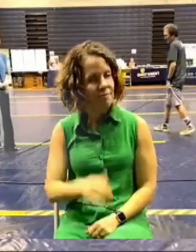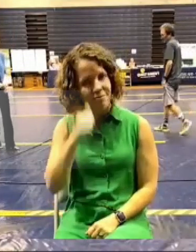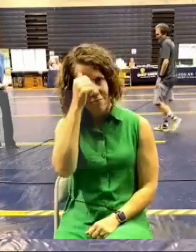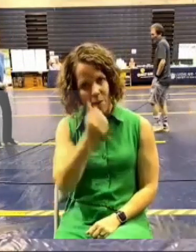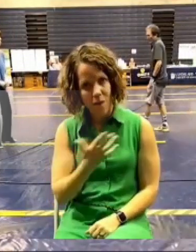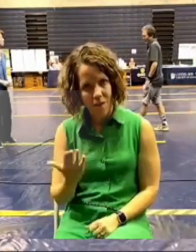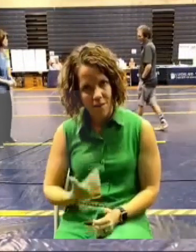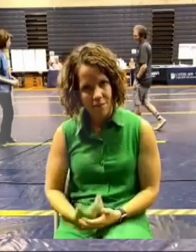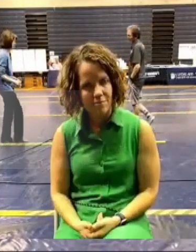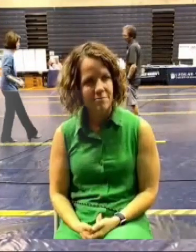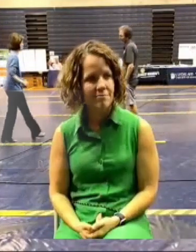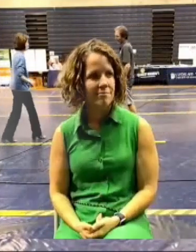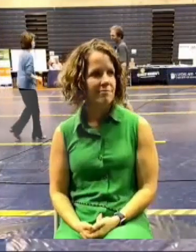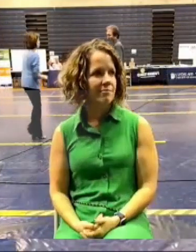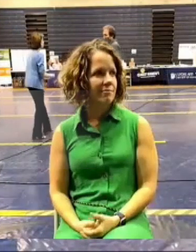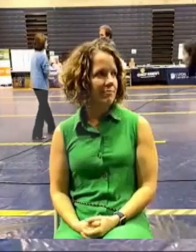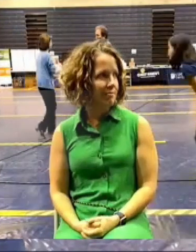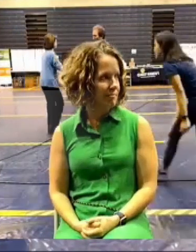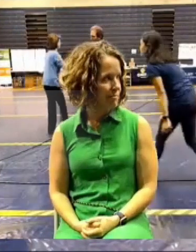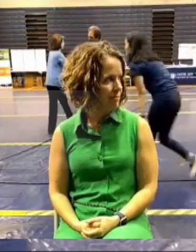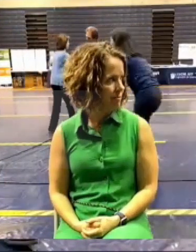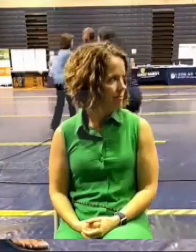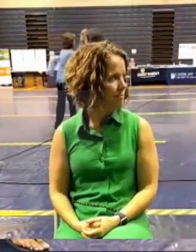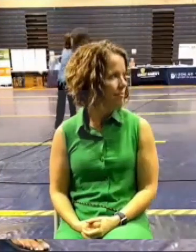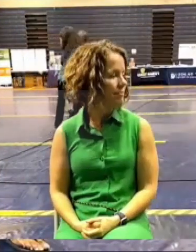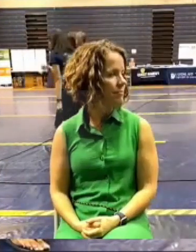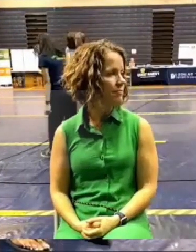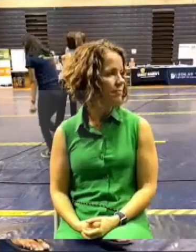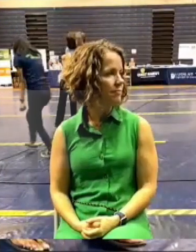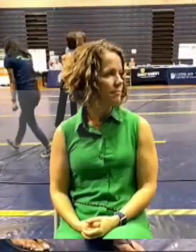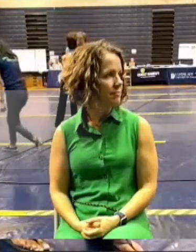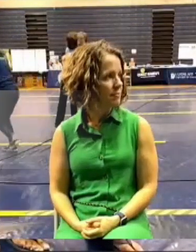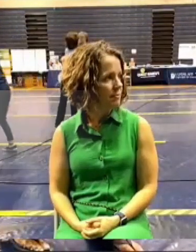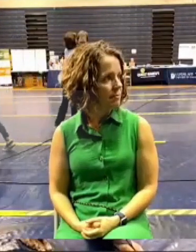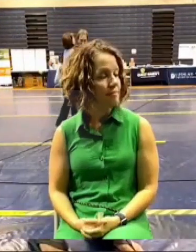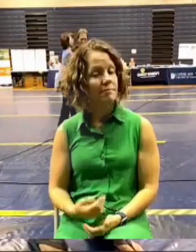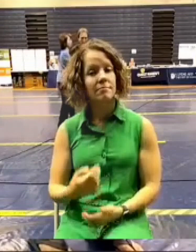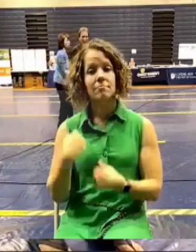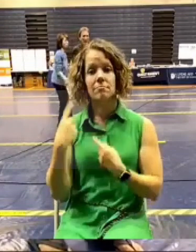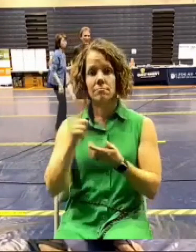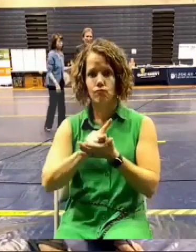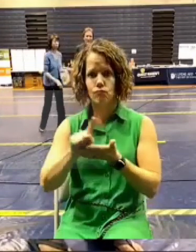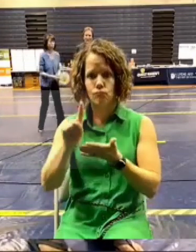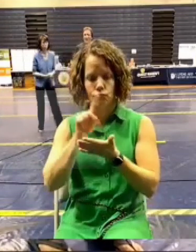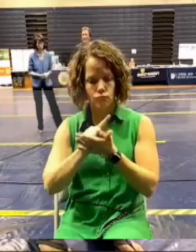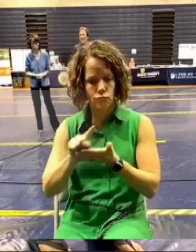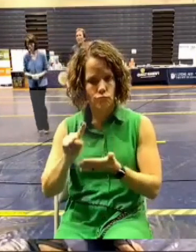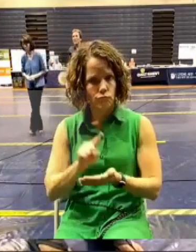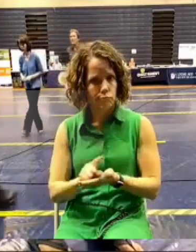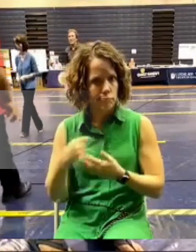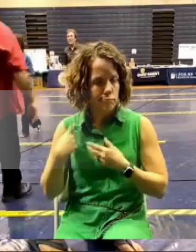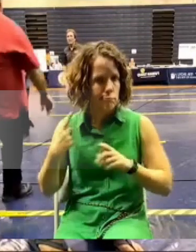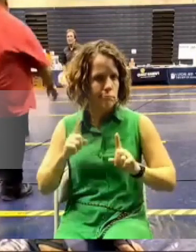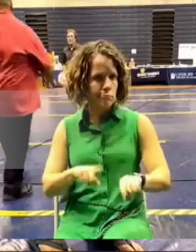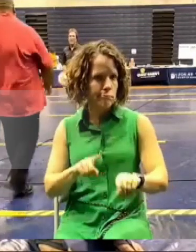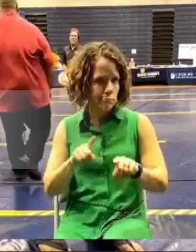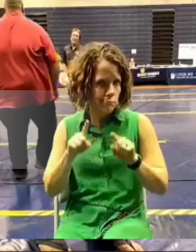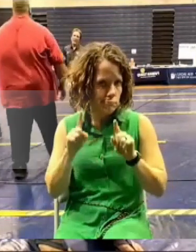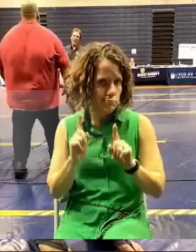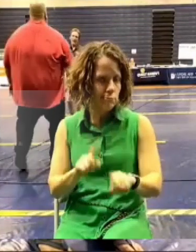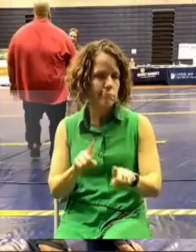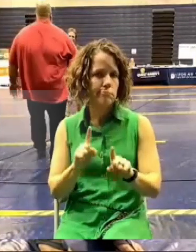Aloha, everyone. You know, I've been coming here for weeks and